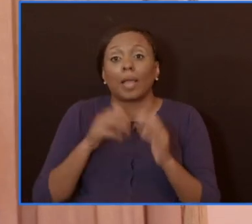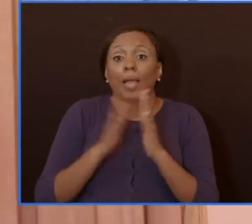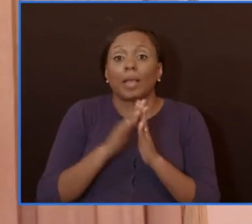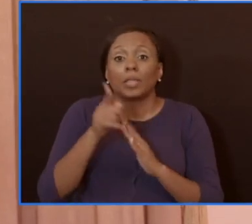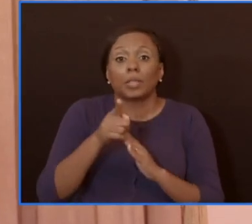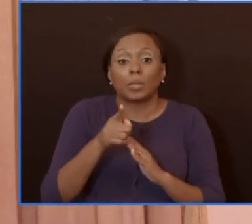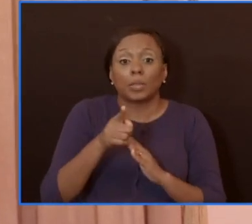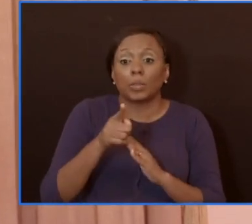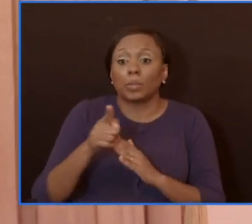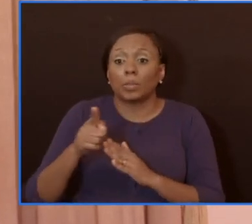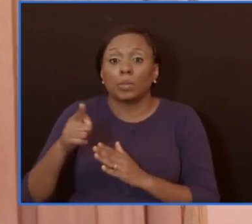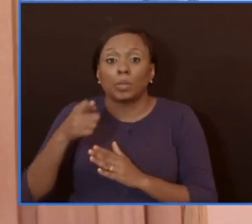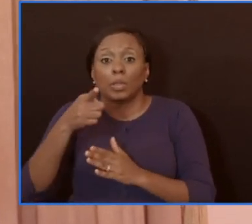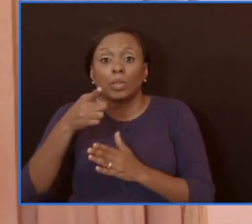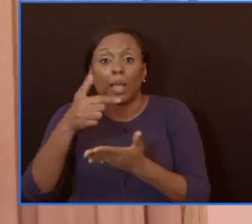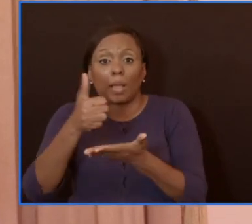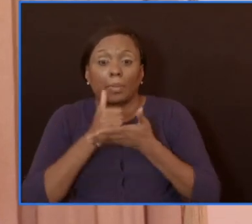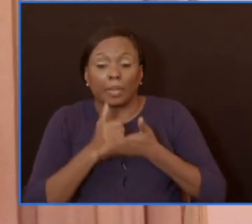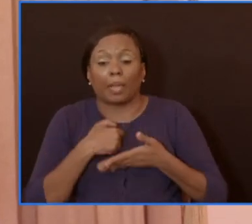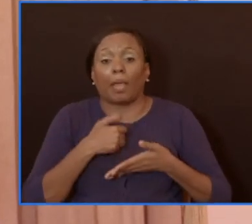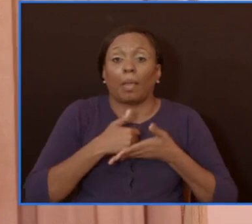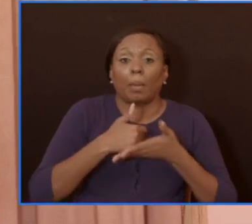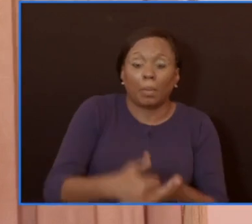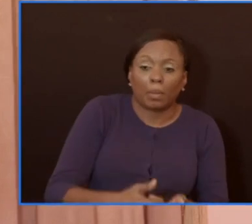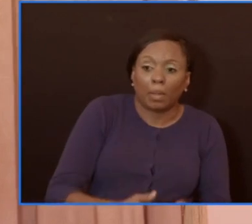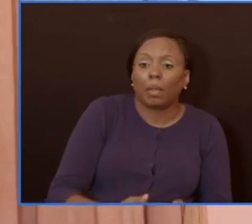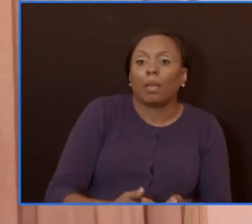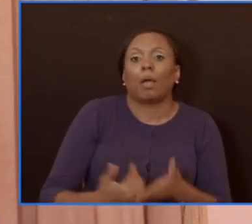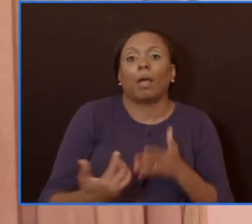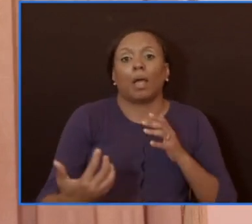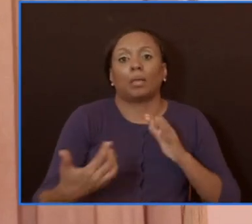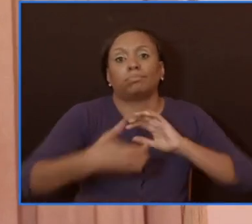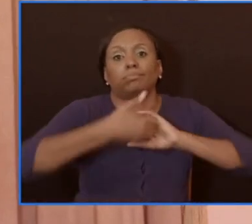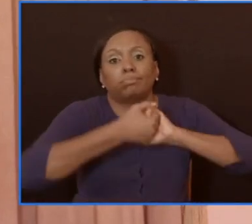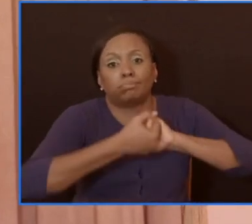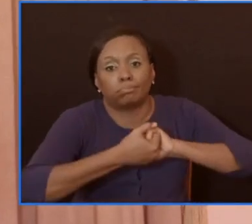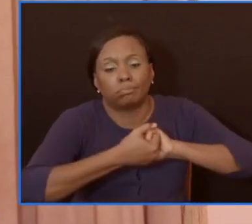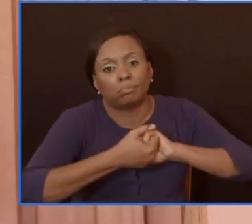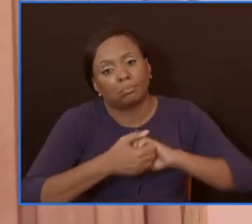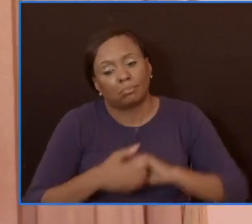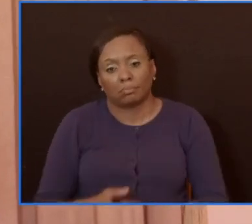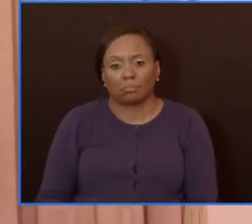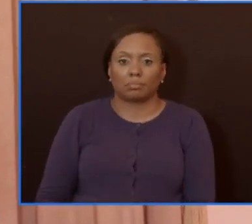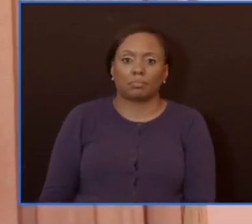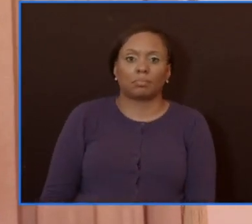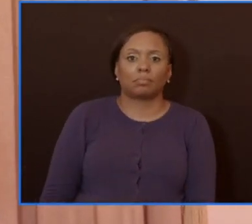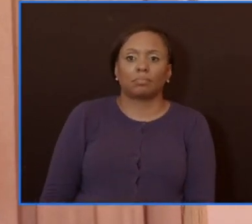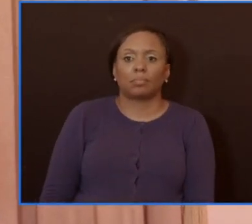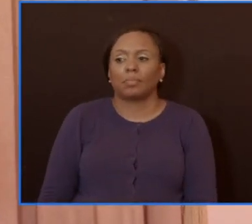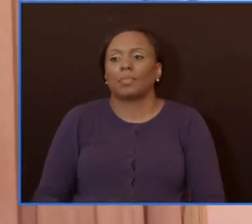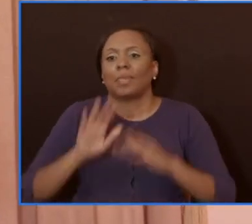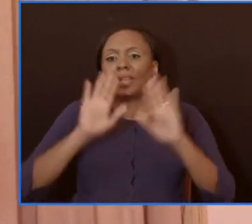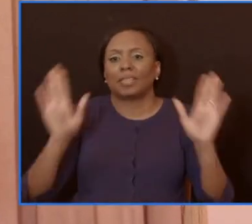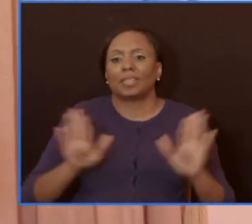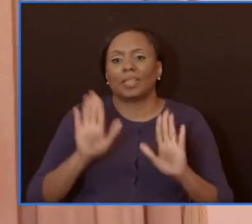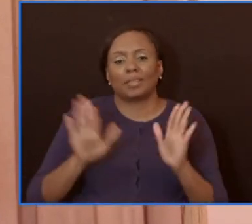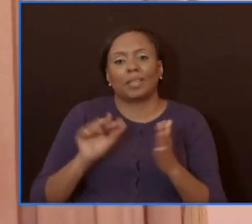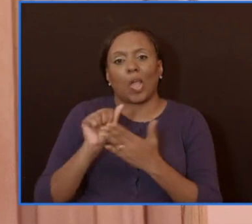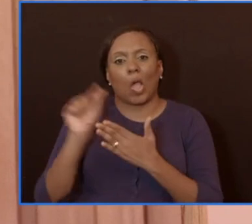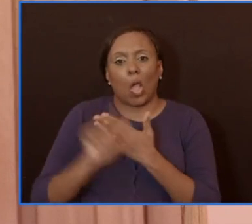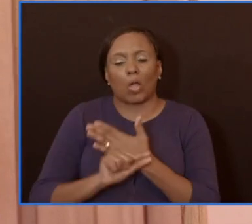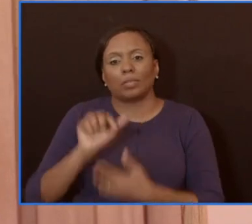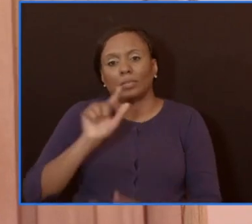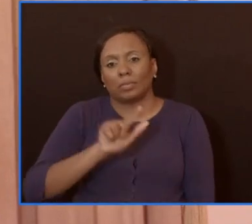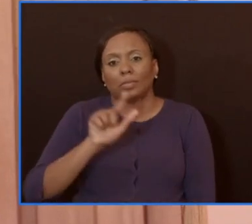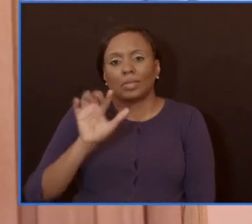you meet me halfway. Because this is now a marathon, not a sprint. So that as of Sunday, 29th August, we